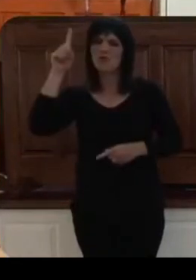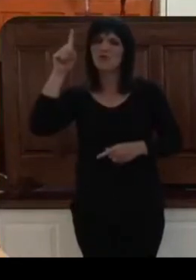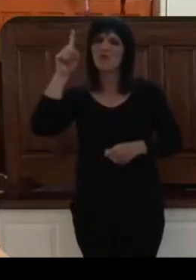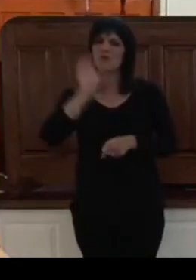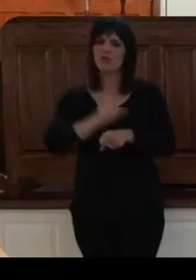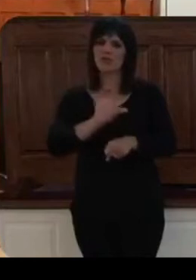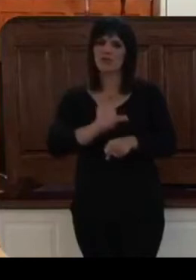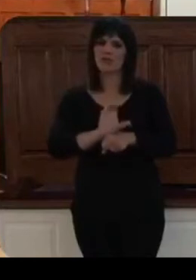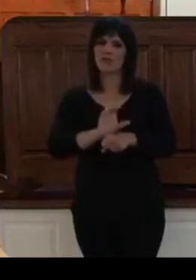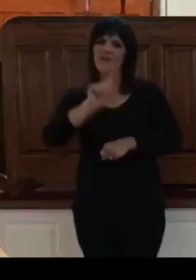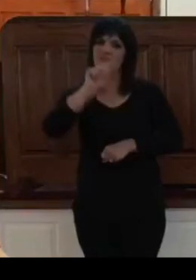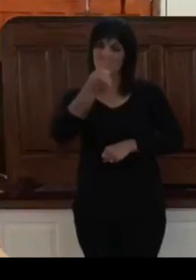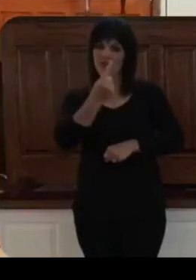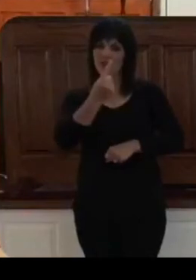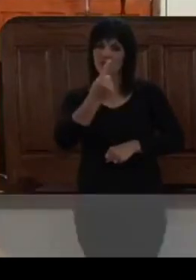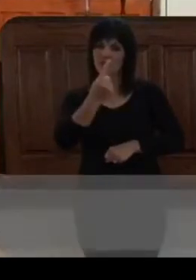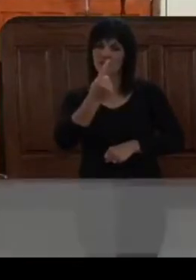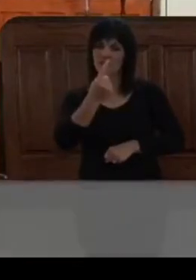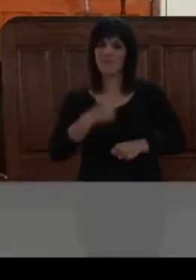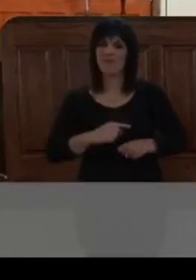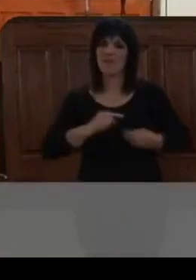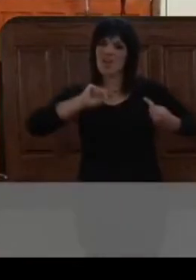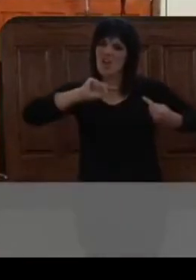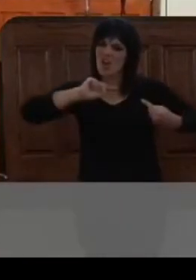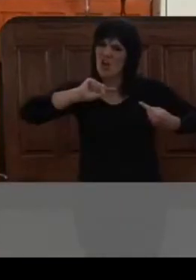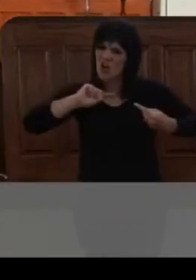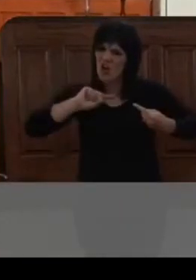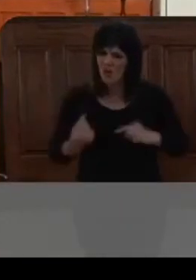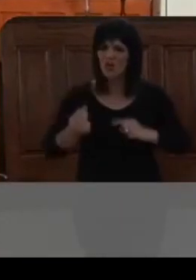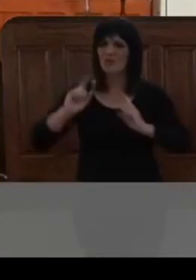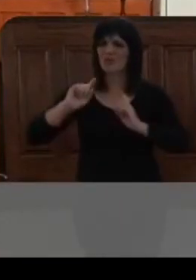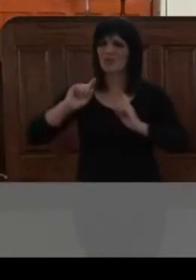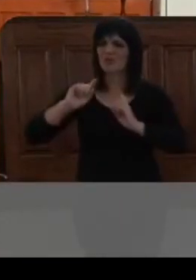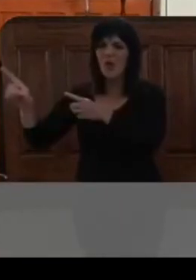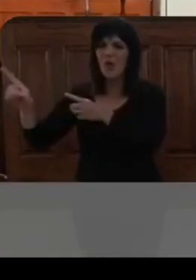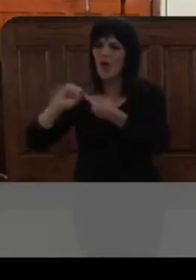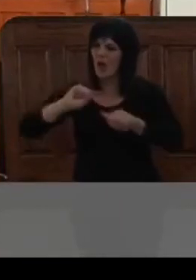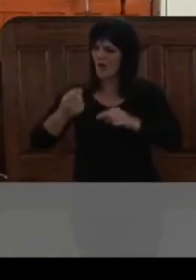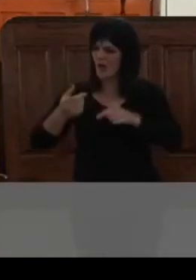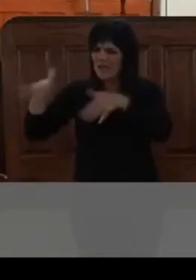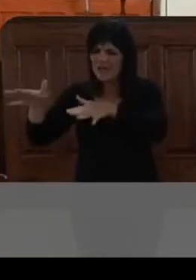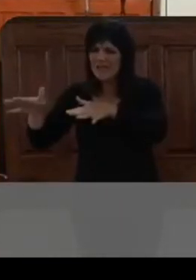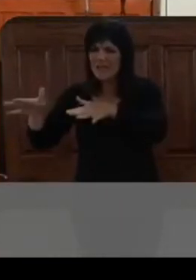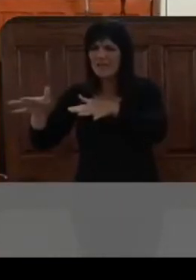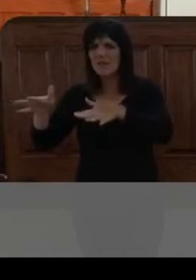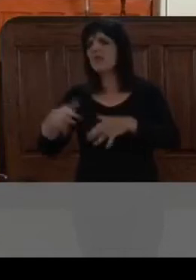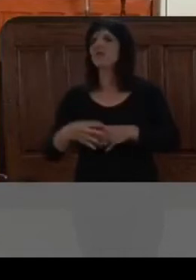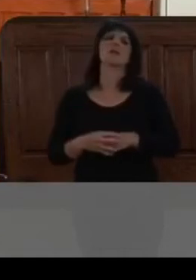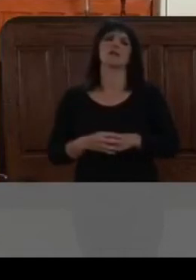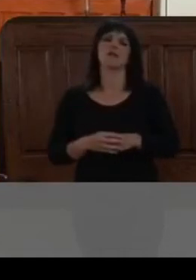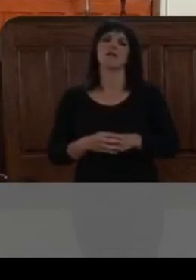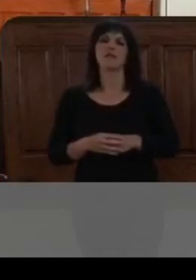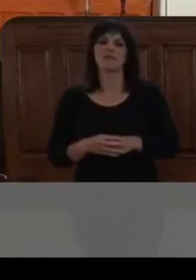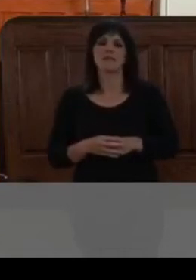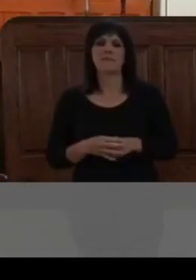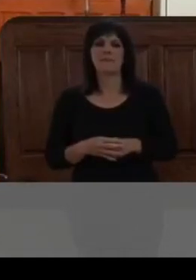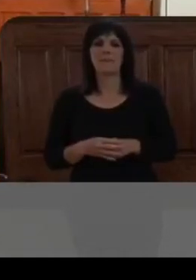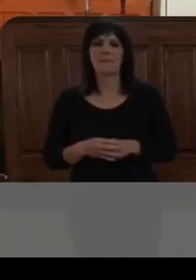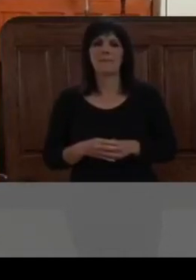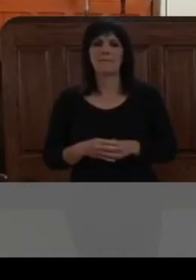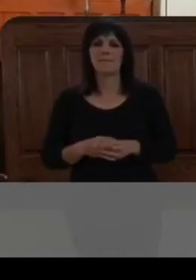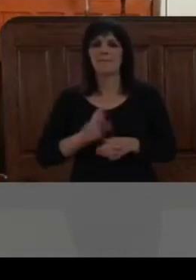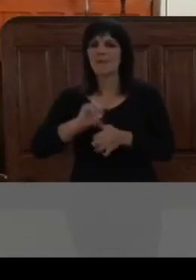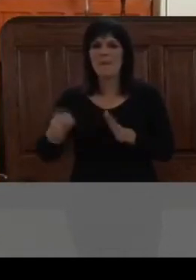look at is it hurt to leave. It hurt to leave. We'll talk about this more in a few minutes, but I'll introduce it here.